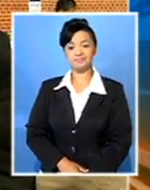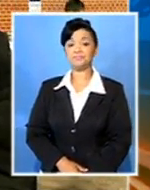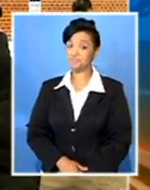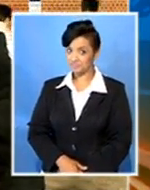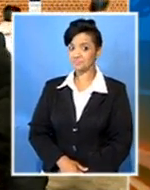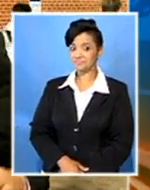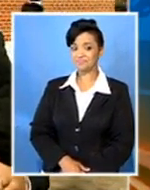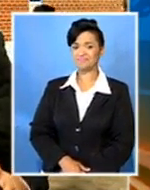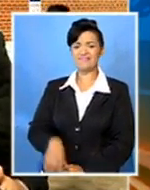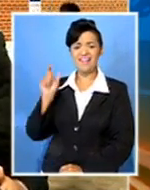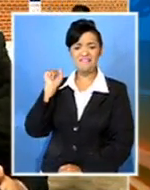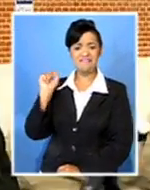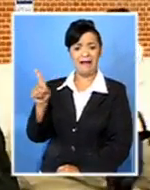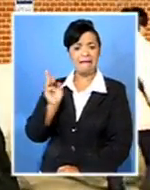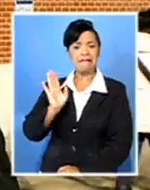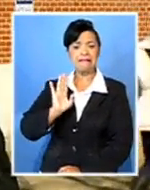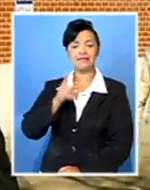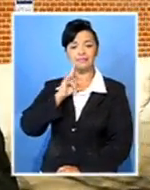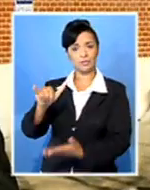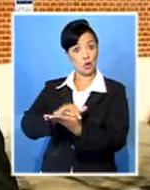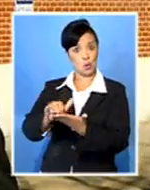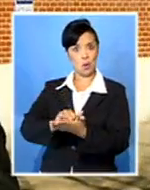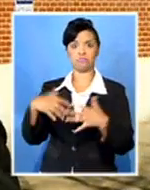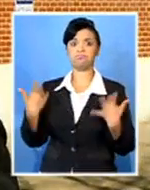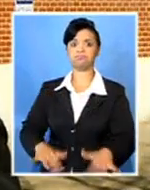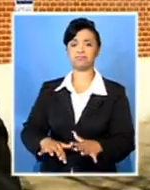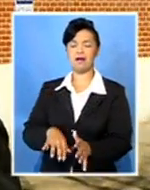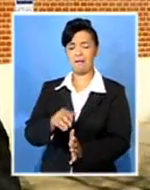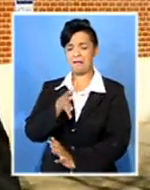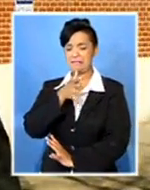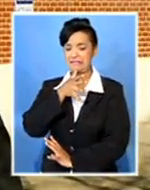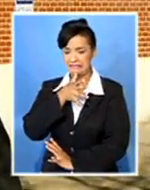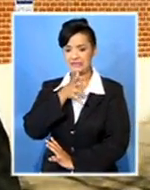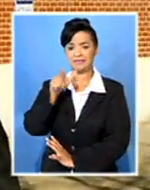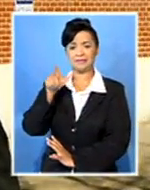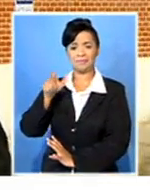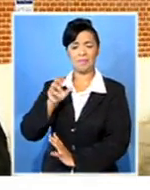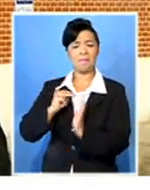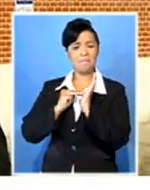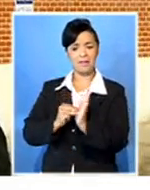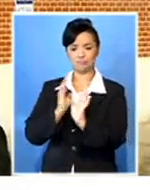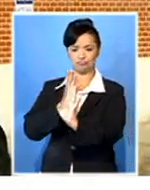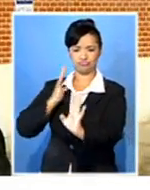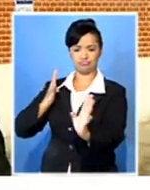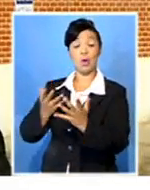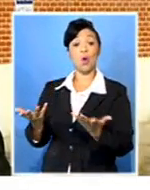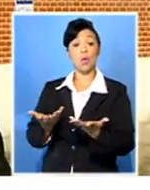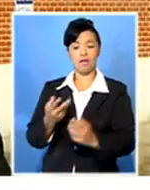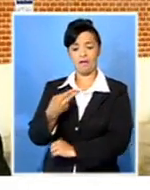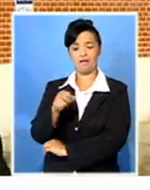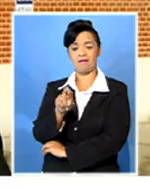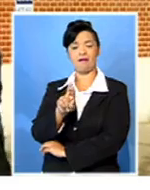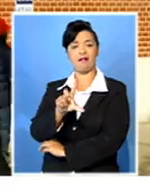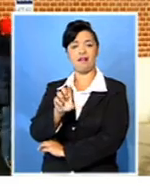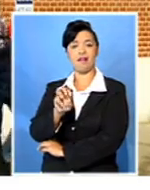Not very far away from me, but there are millions of people in New York that are voting. We are in Harlem, just outside a polling station, Peter, and I can tell you a steady stream